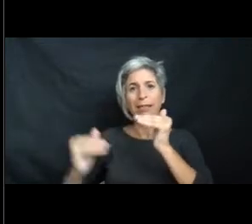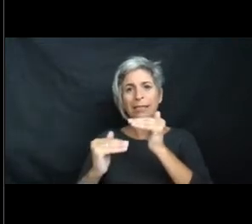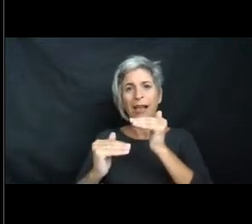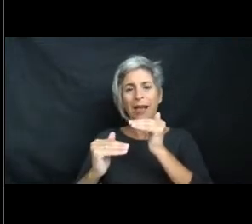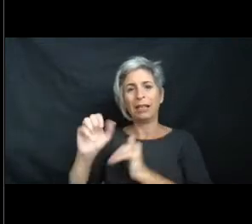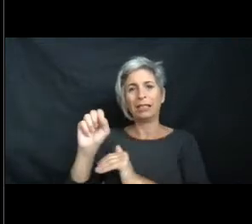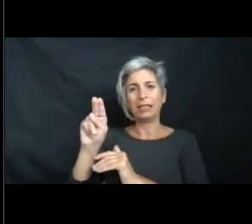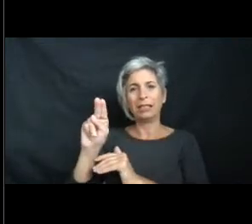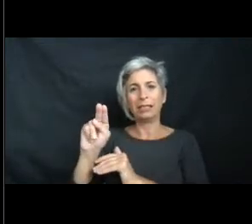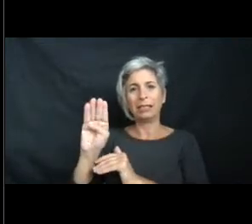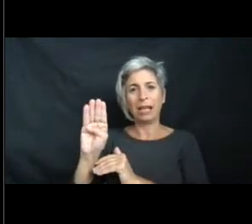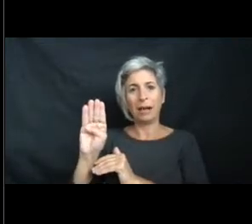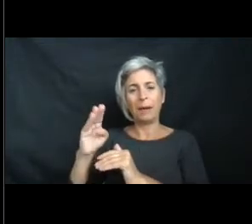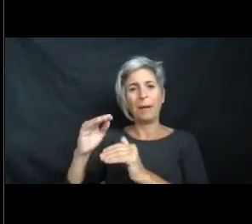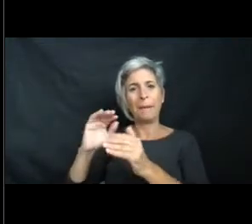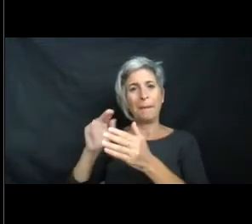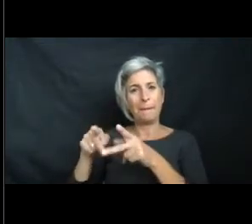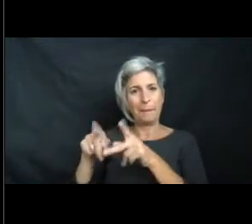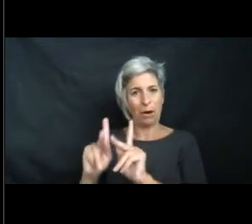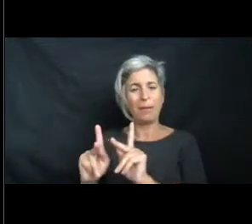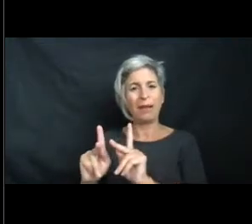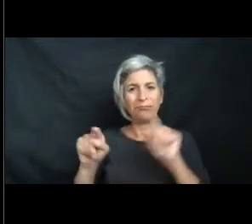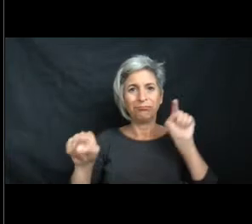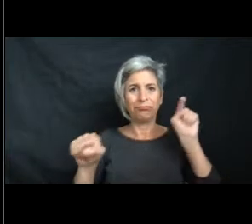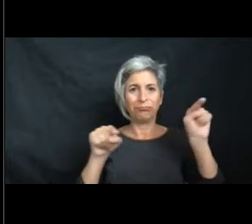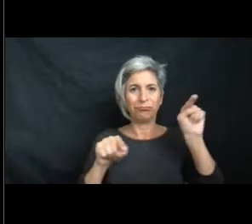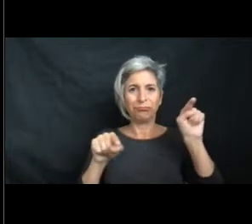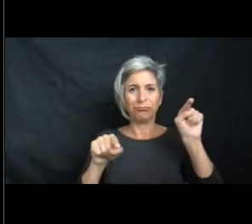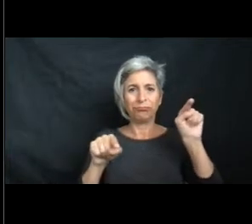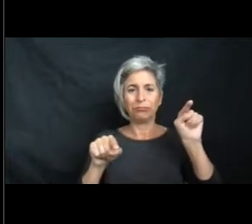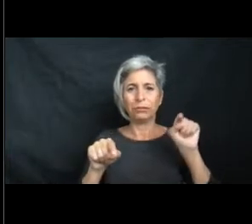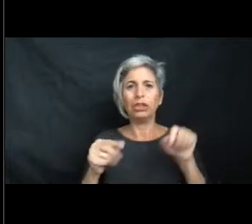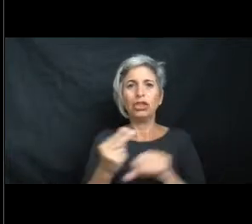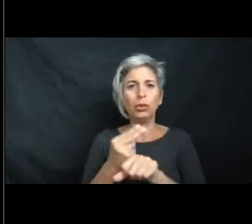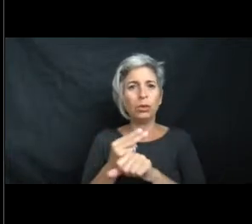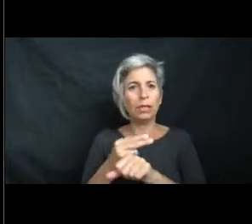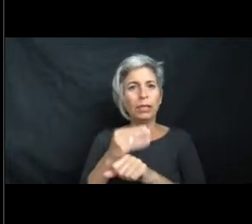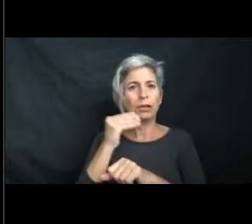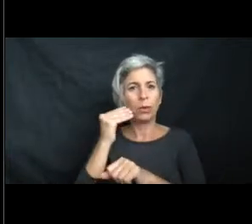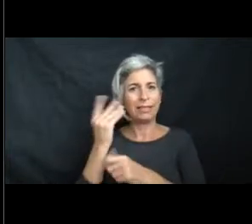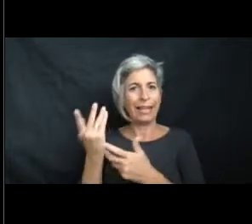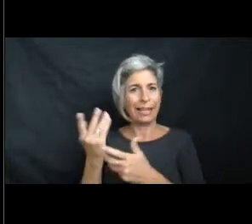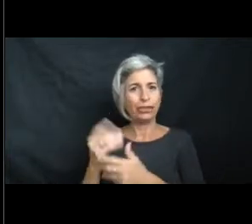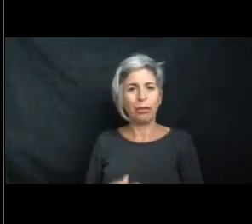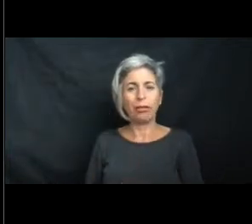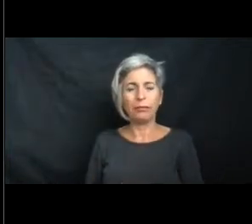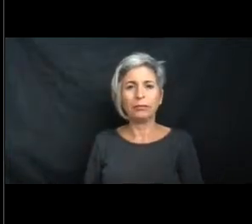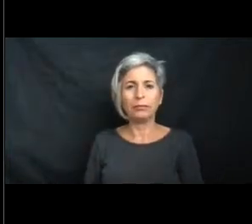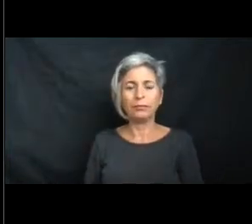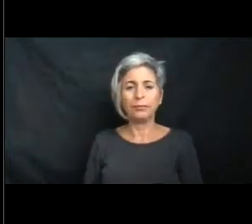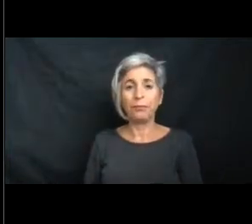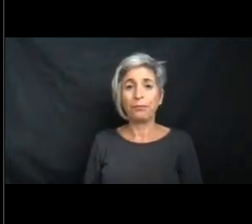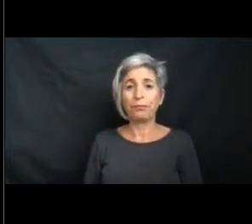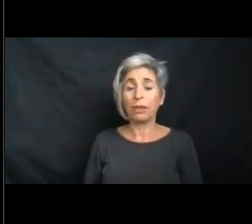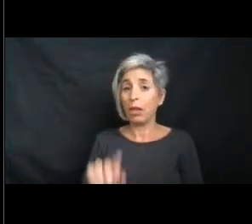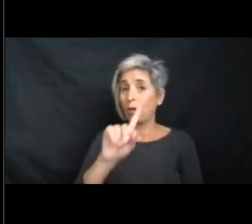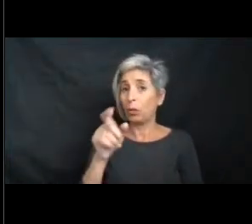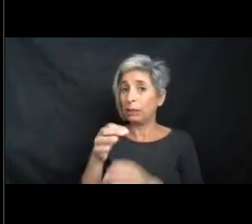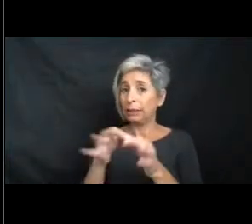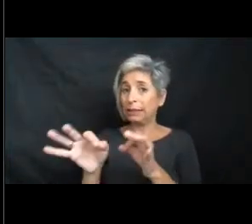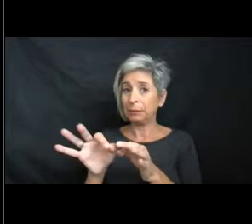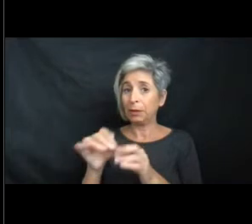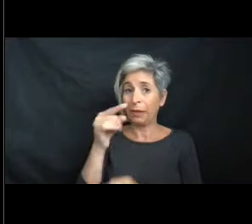can do either a primary permit or a sub permit using the residential permit tile. The question is really simple. It's right up